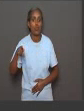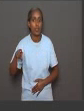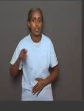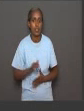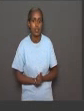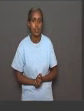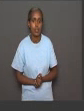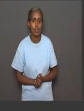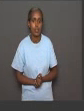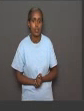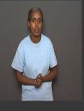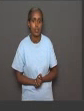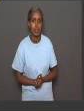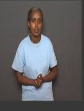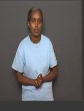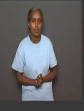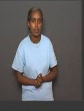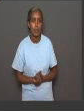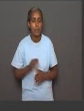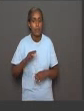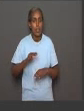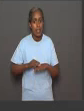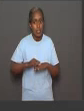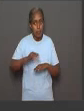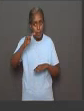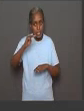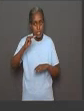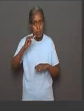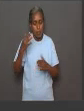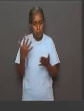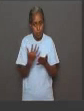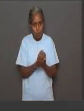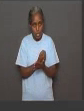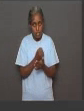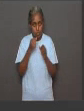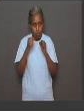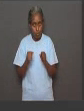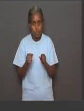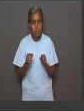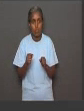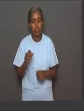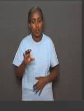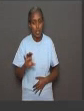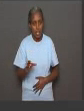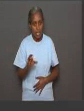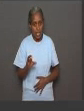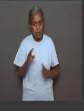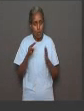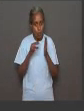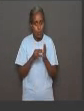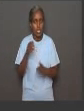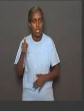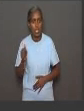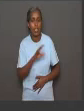P. The maximum production possible for radio models